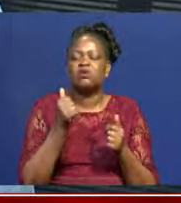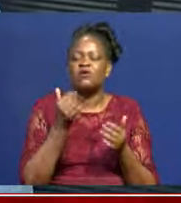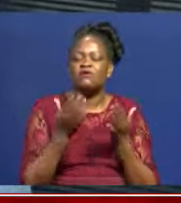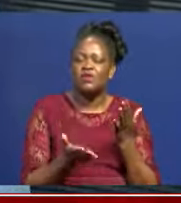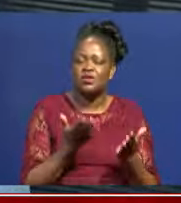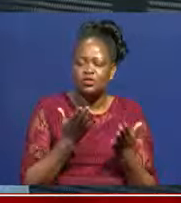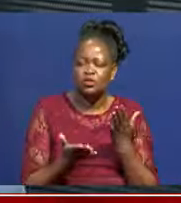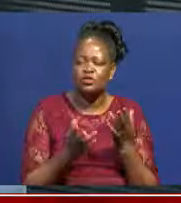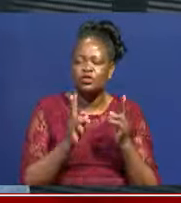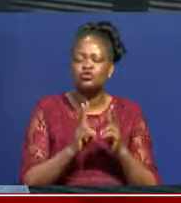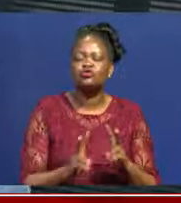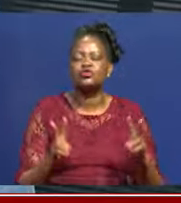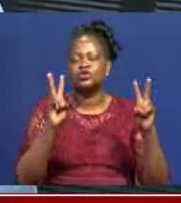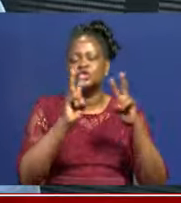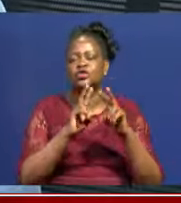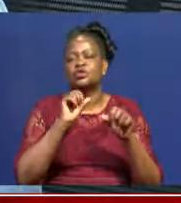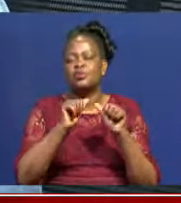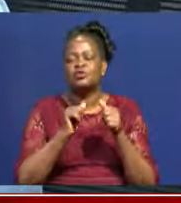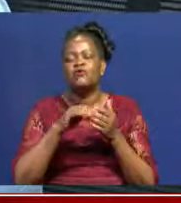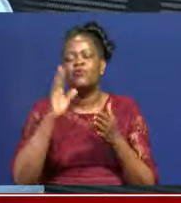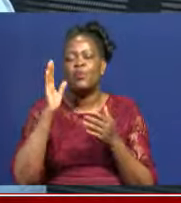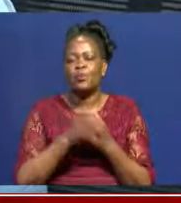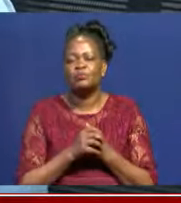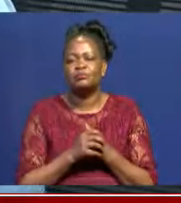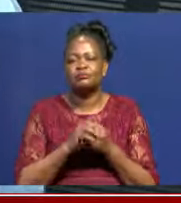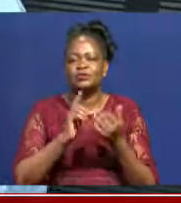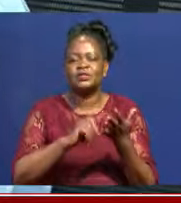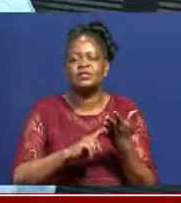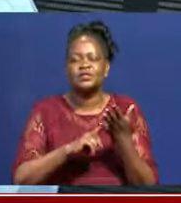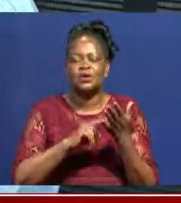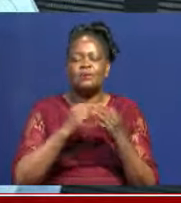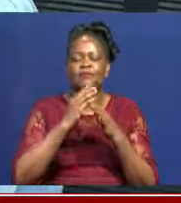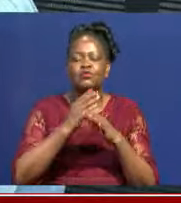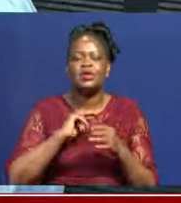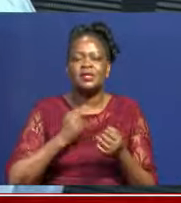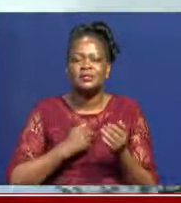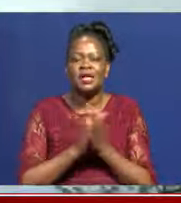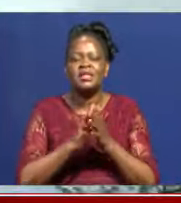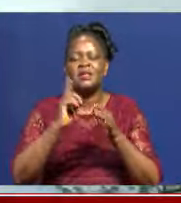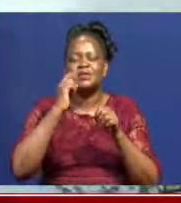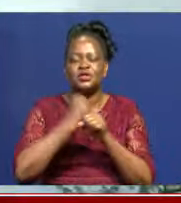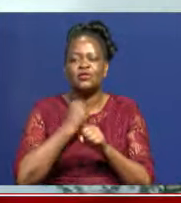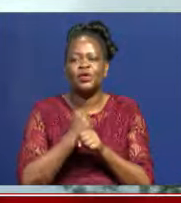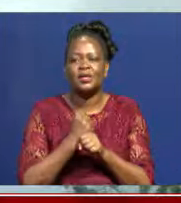subject to further discussions between us and the Minister of Works.